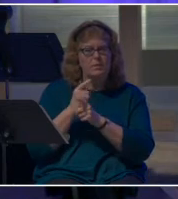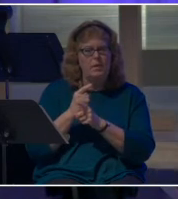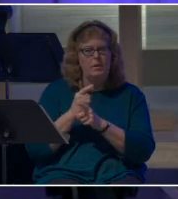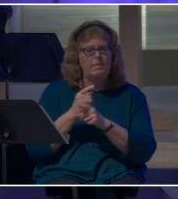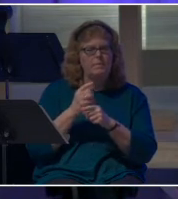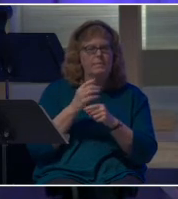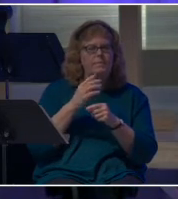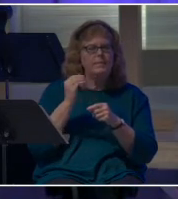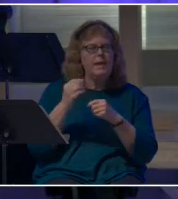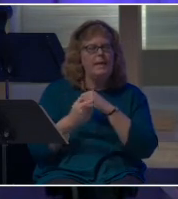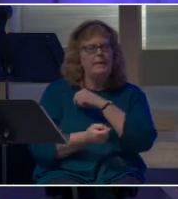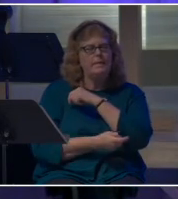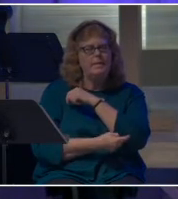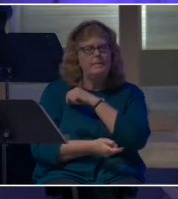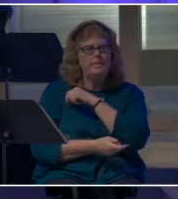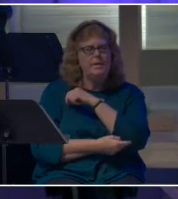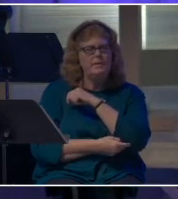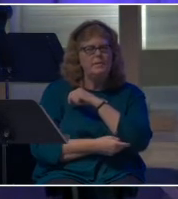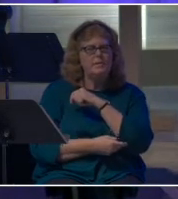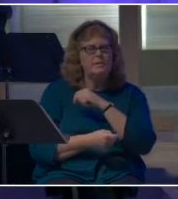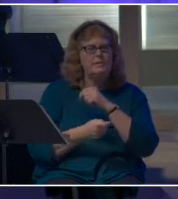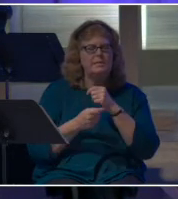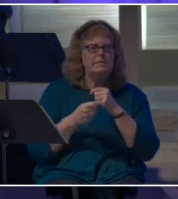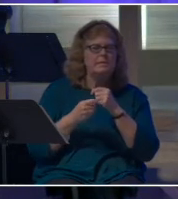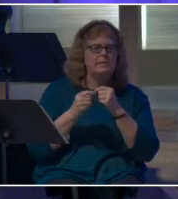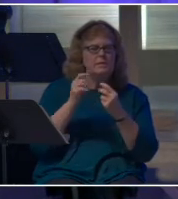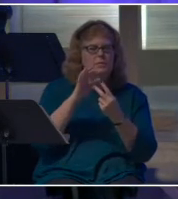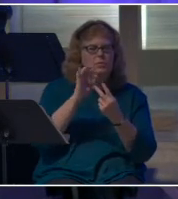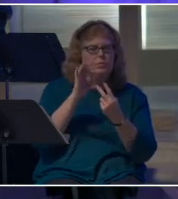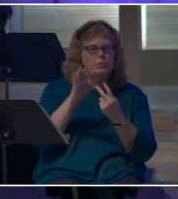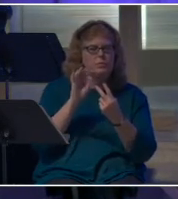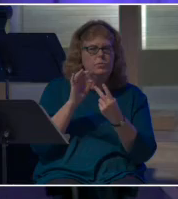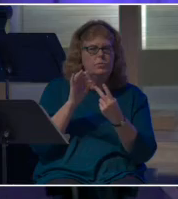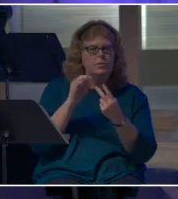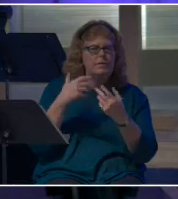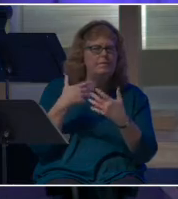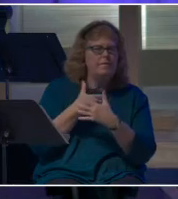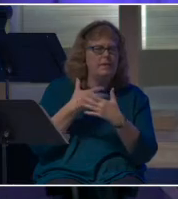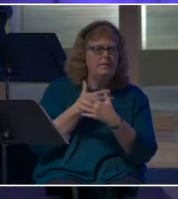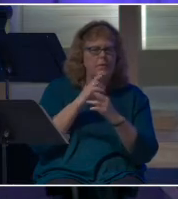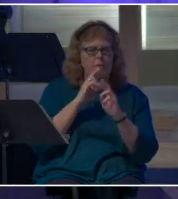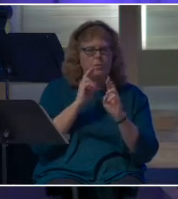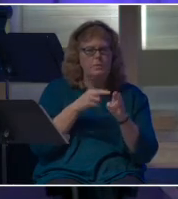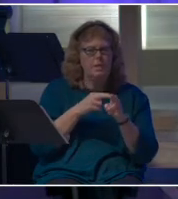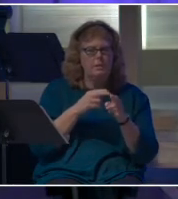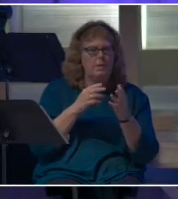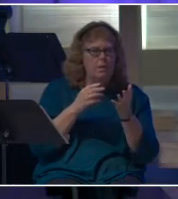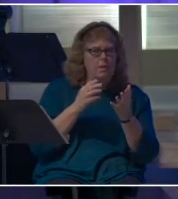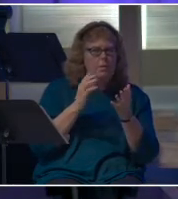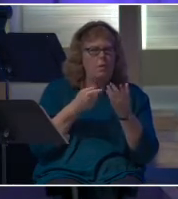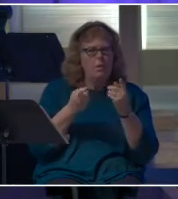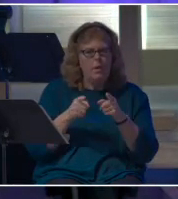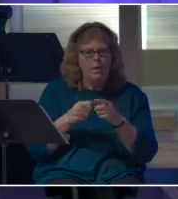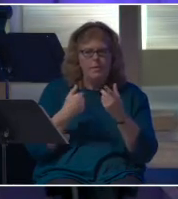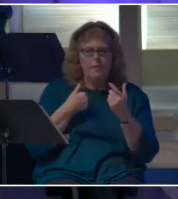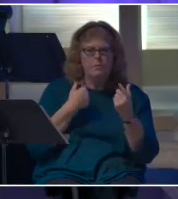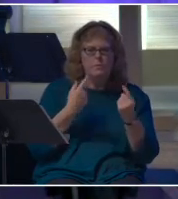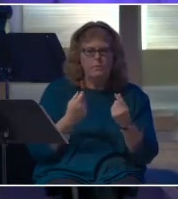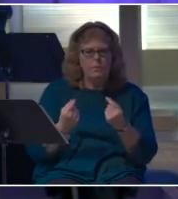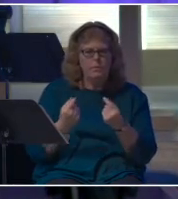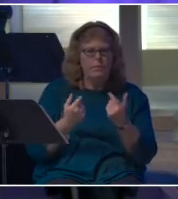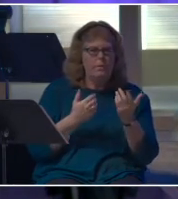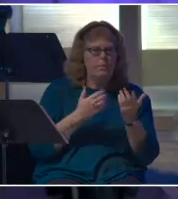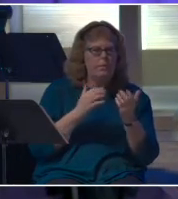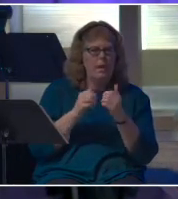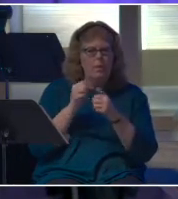And the temptation is to choose fearful response. Well, what's going to happen? What are we going to do? How's it